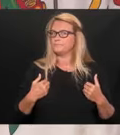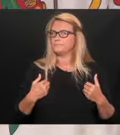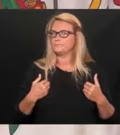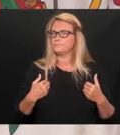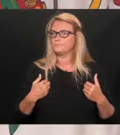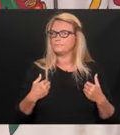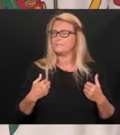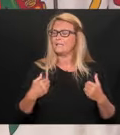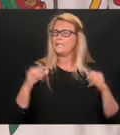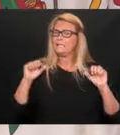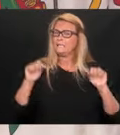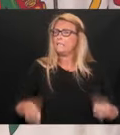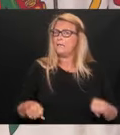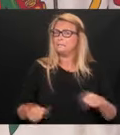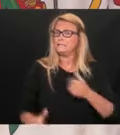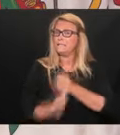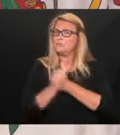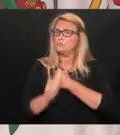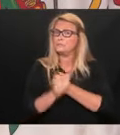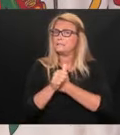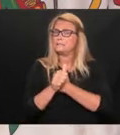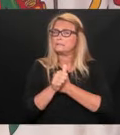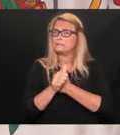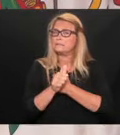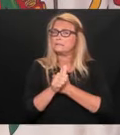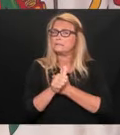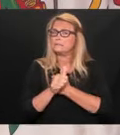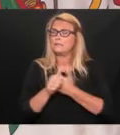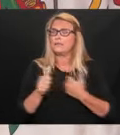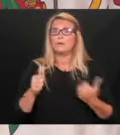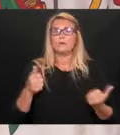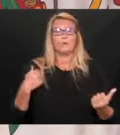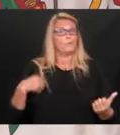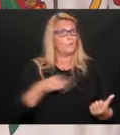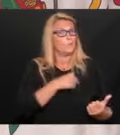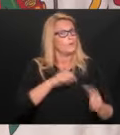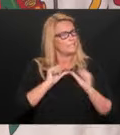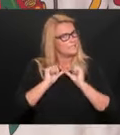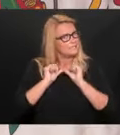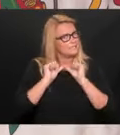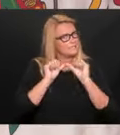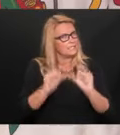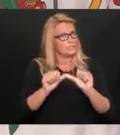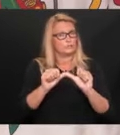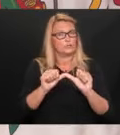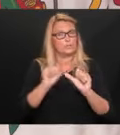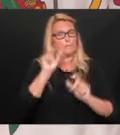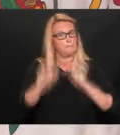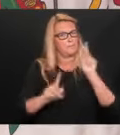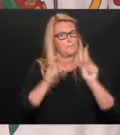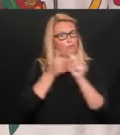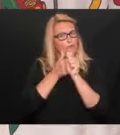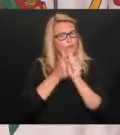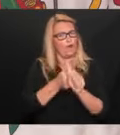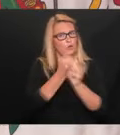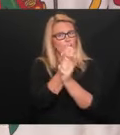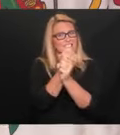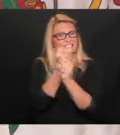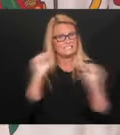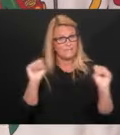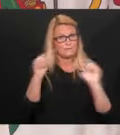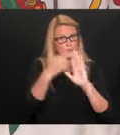they're dangerous. That's just all there is to it. And we've got to continue to stress safety in every way.